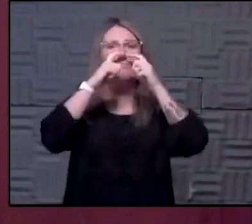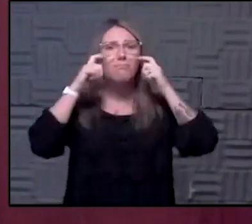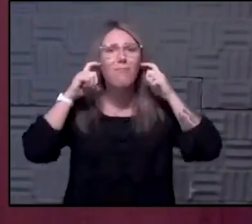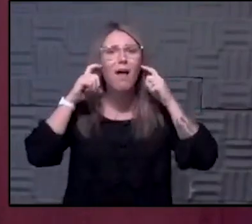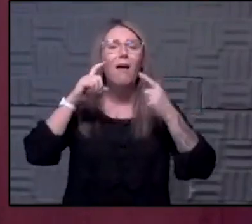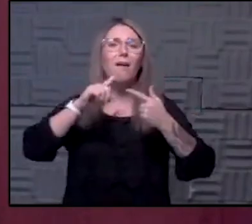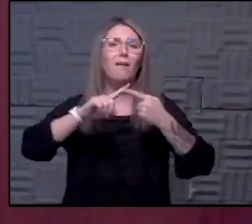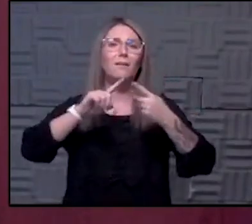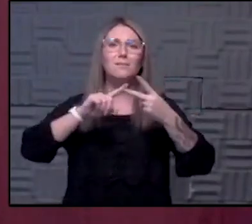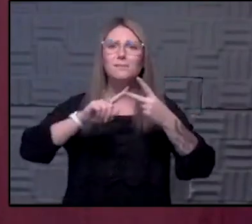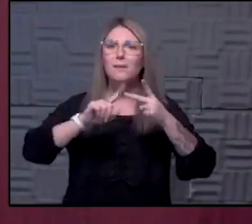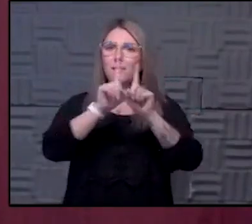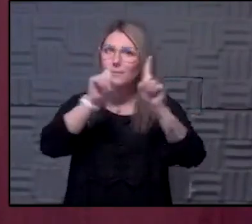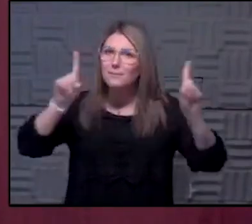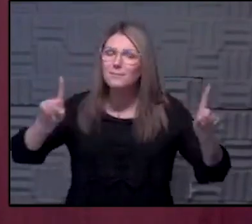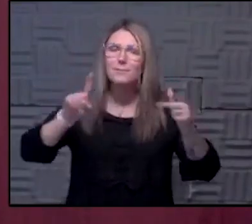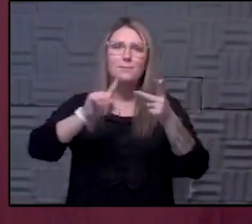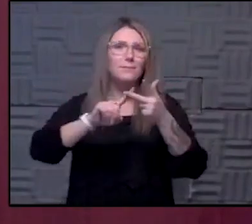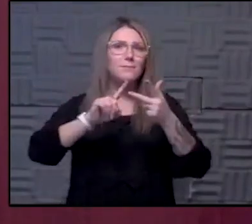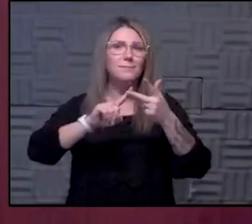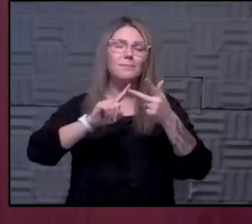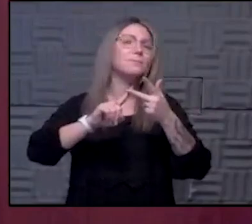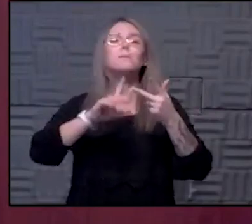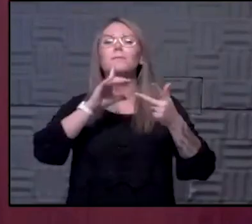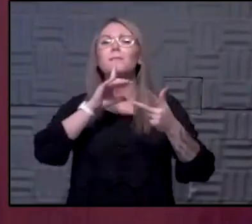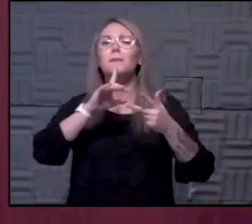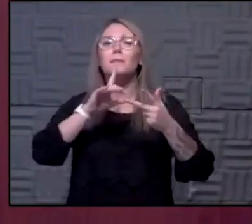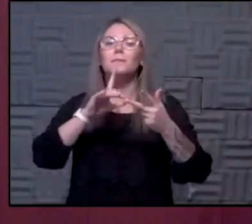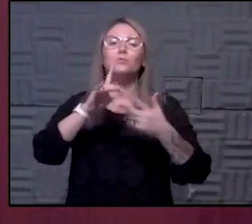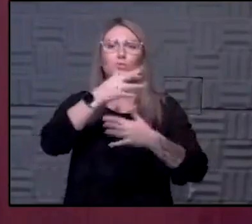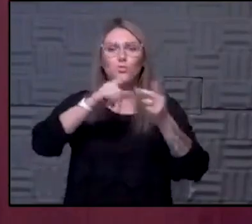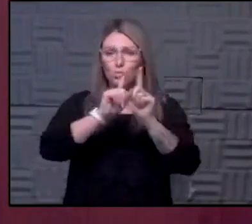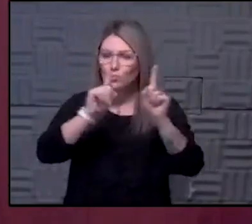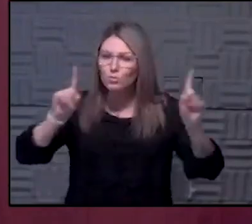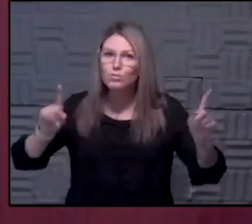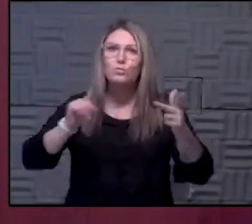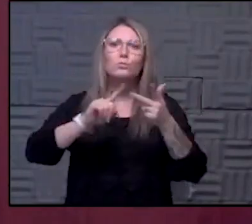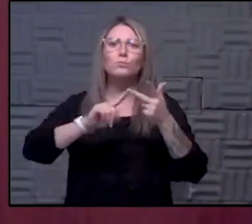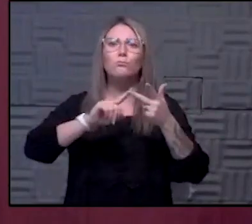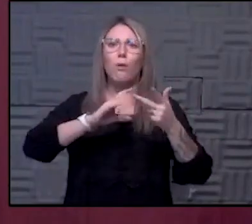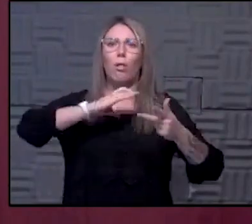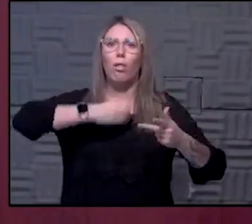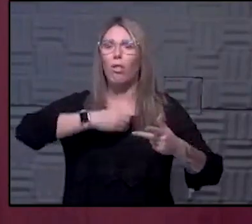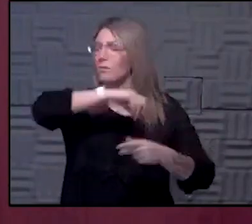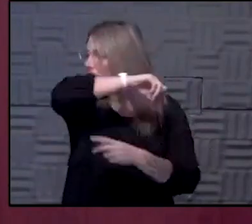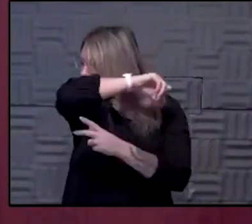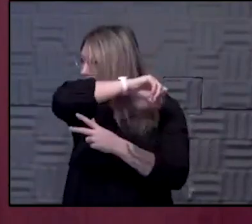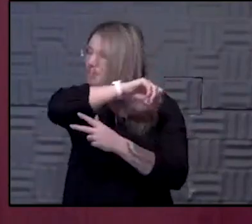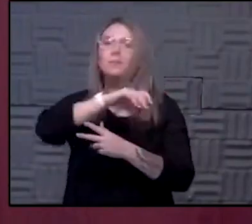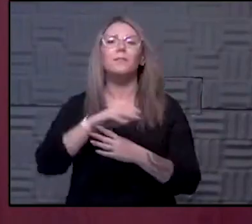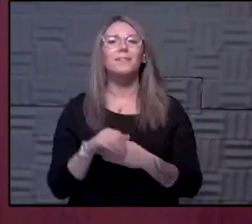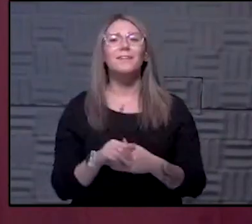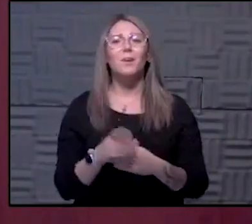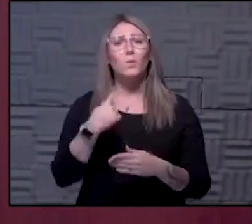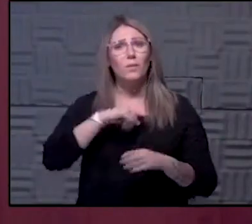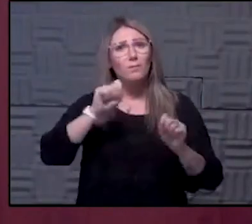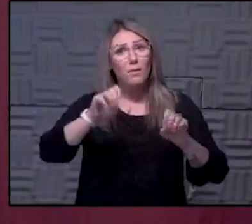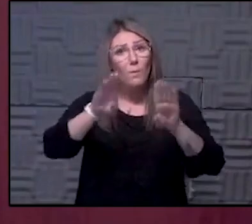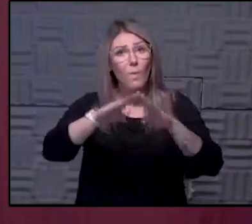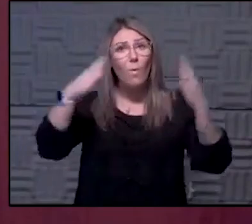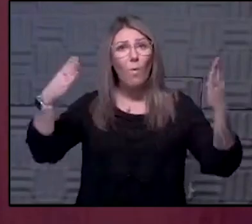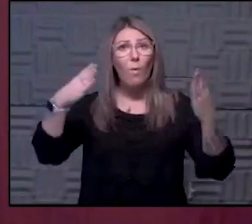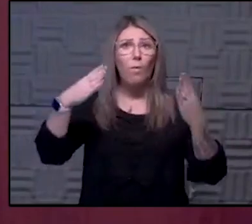distance, don't go out if you're sick, cough into your elbow, wash your hands. Do those things, and we can reopen schools and high schools